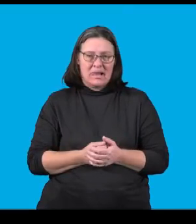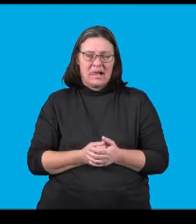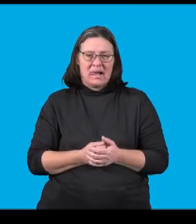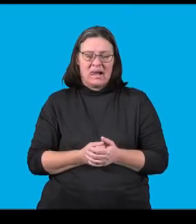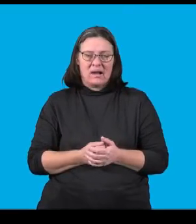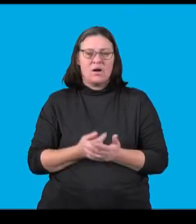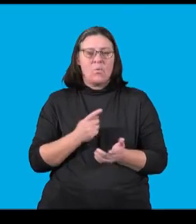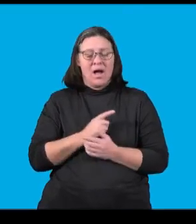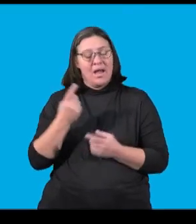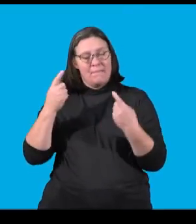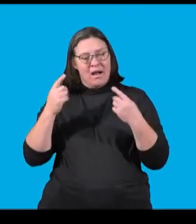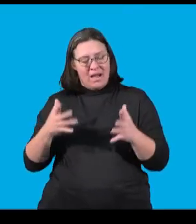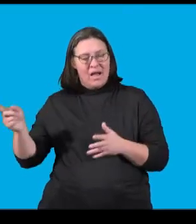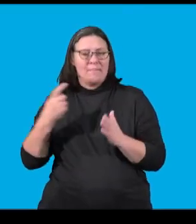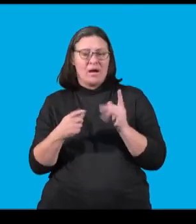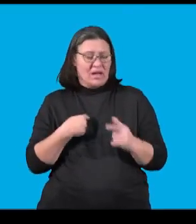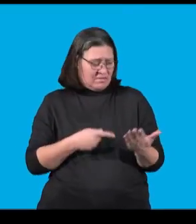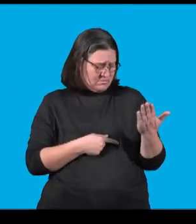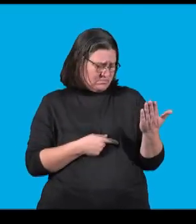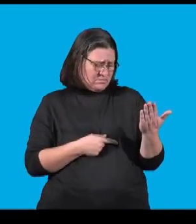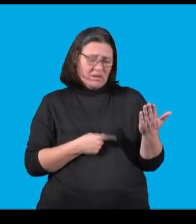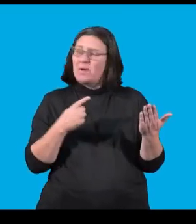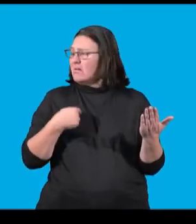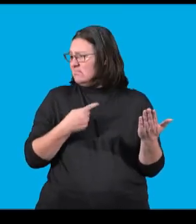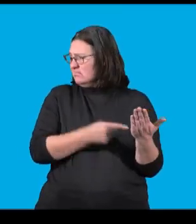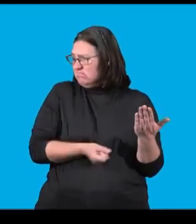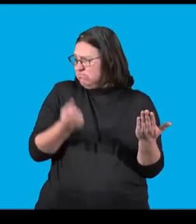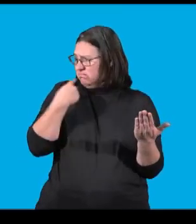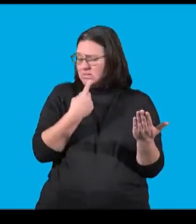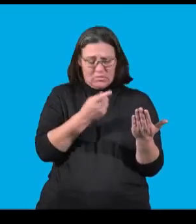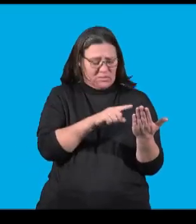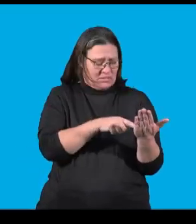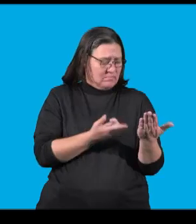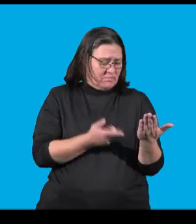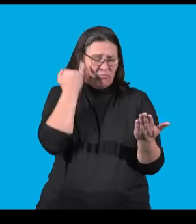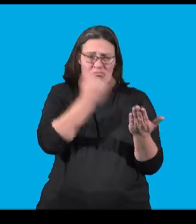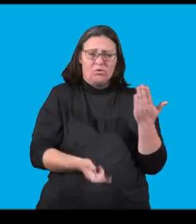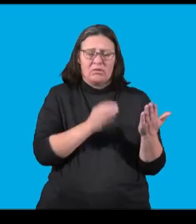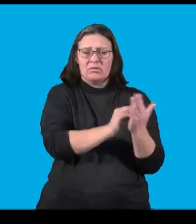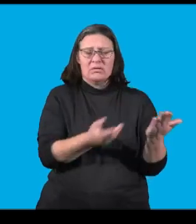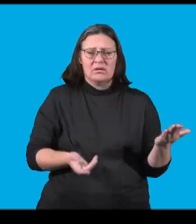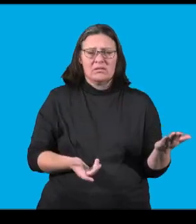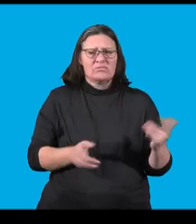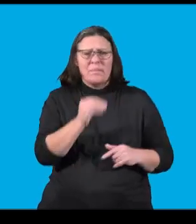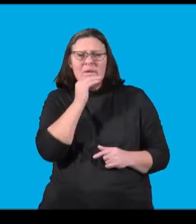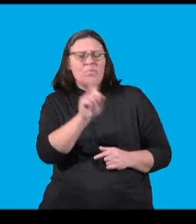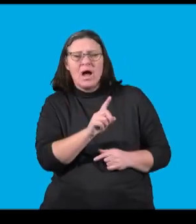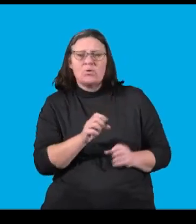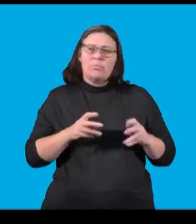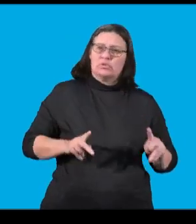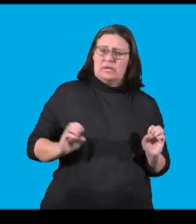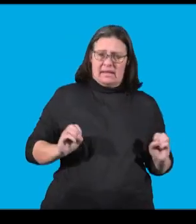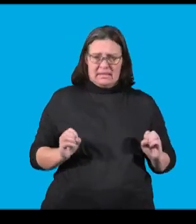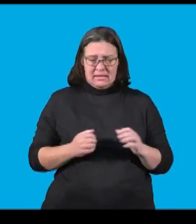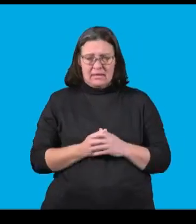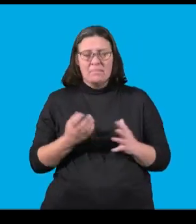your exam for the marker to mark it. So if they can't make sense of what you're saying, they don't have an opportunity to say, well, hello, what did you mean?